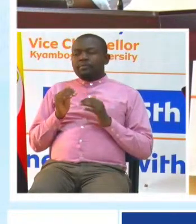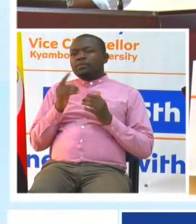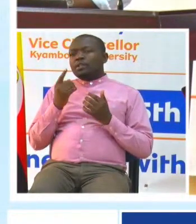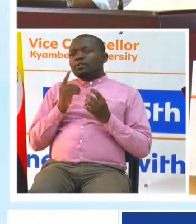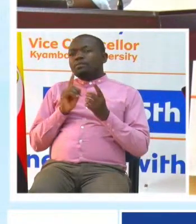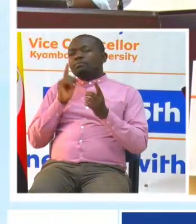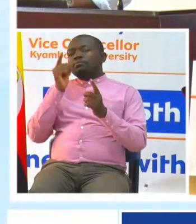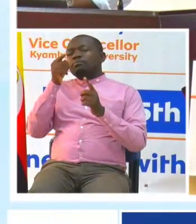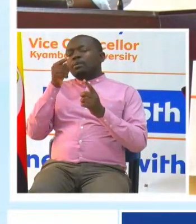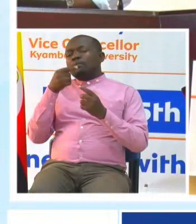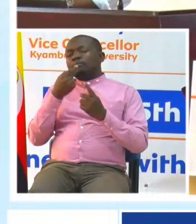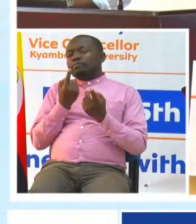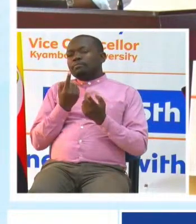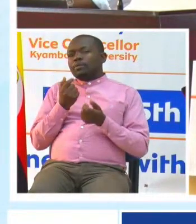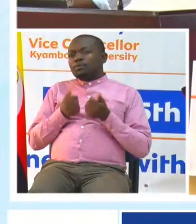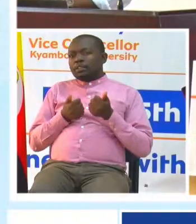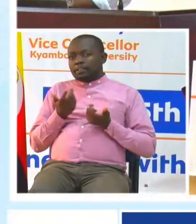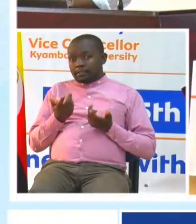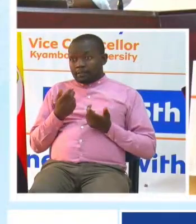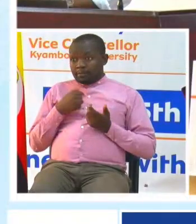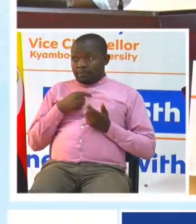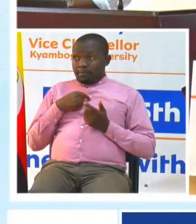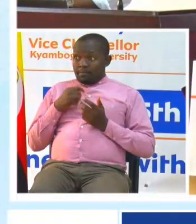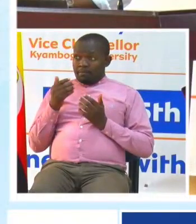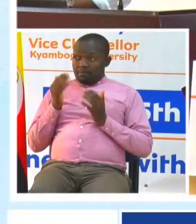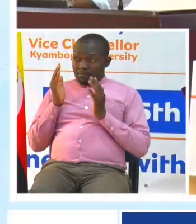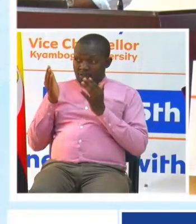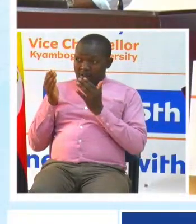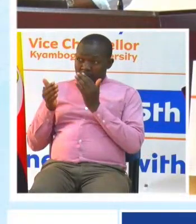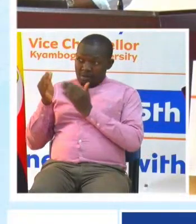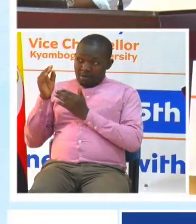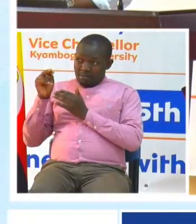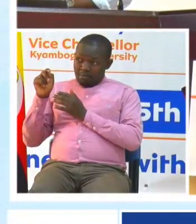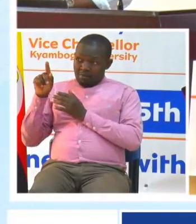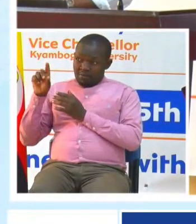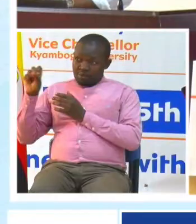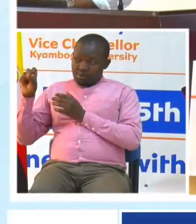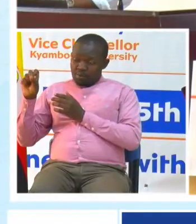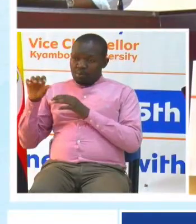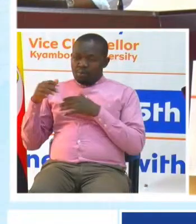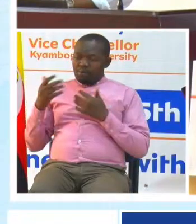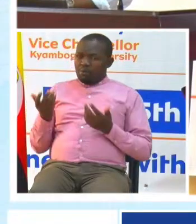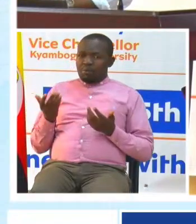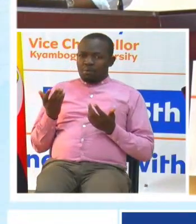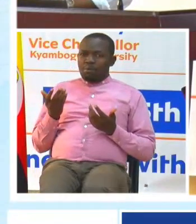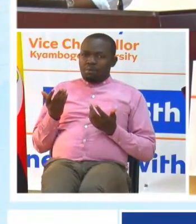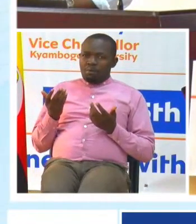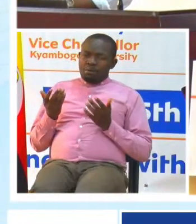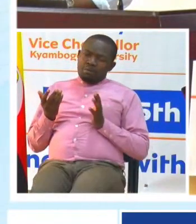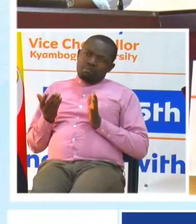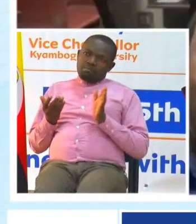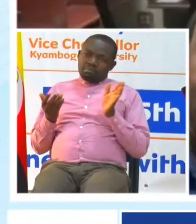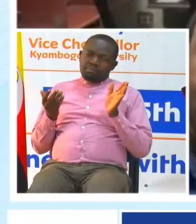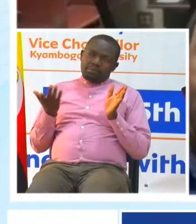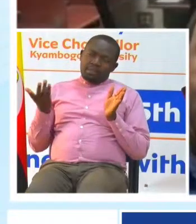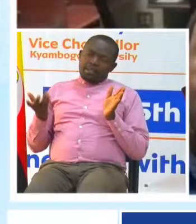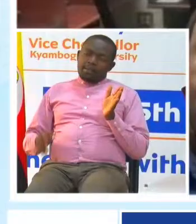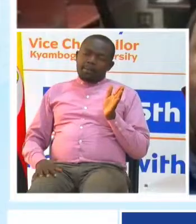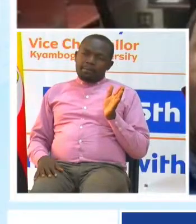Do you want to go into professional, or you want to go into or you want to go into